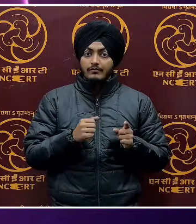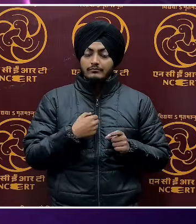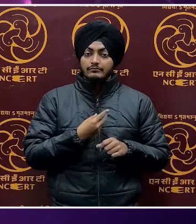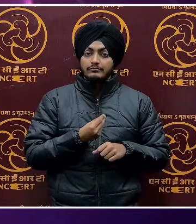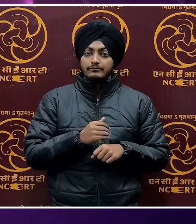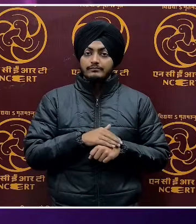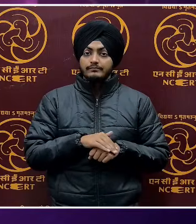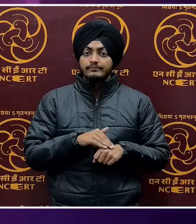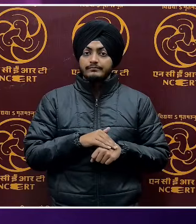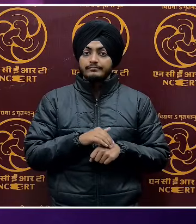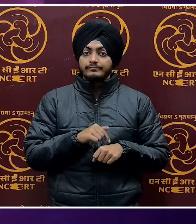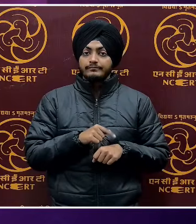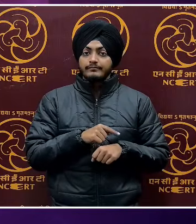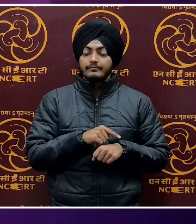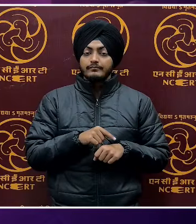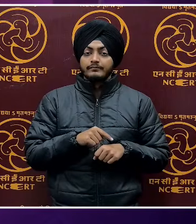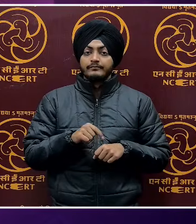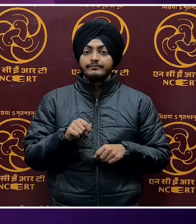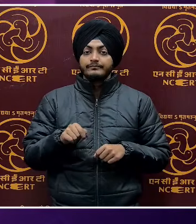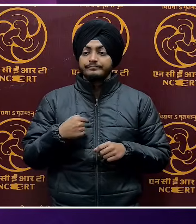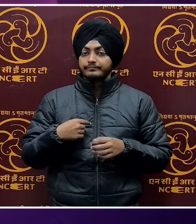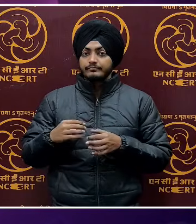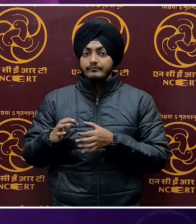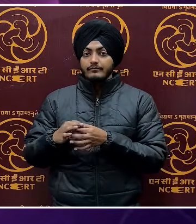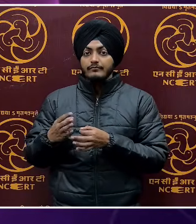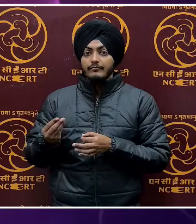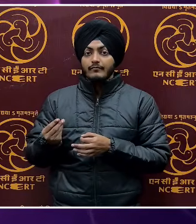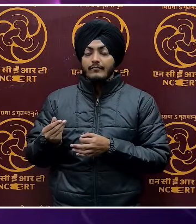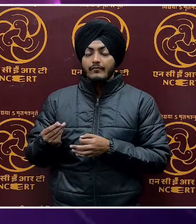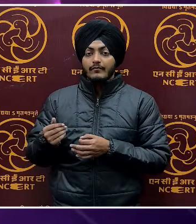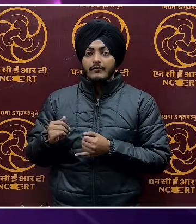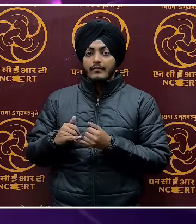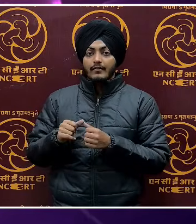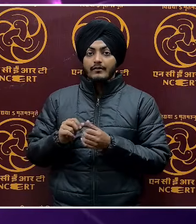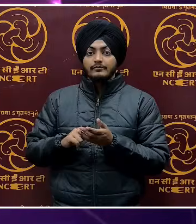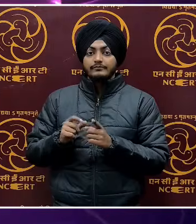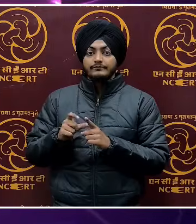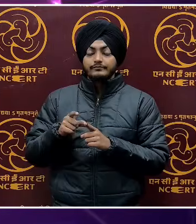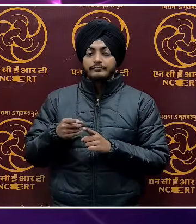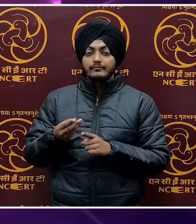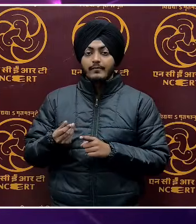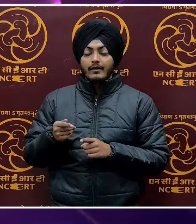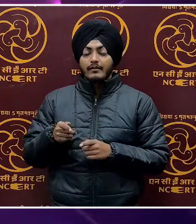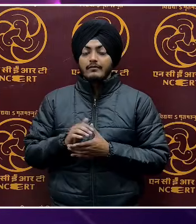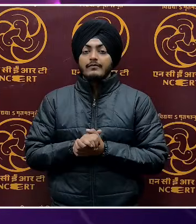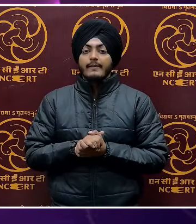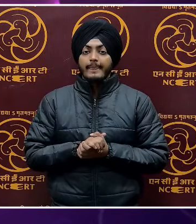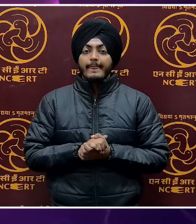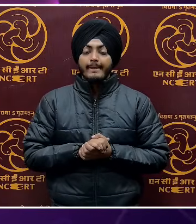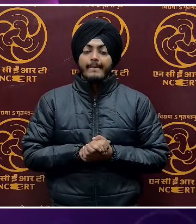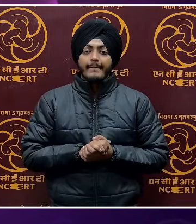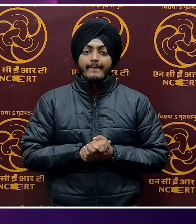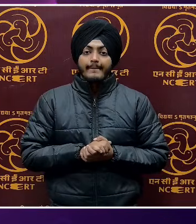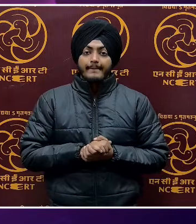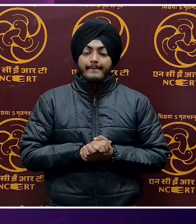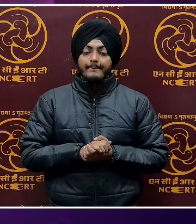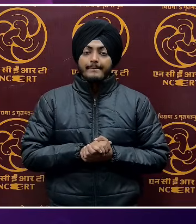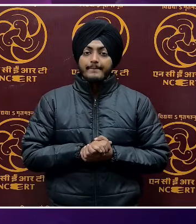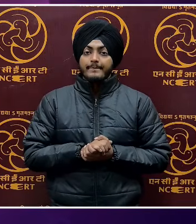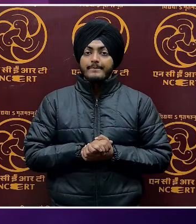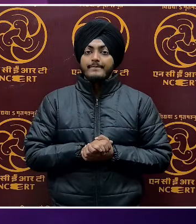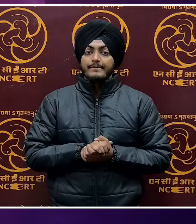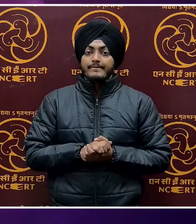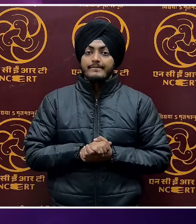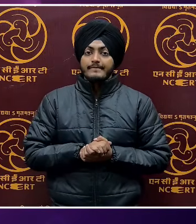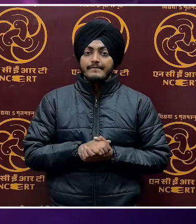grains of. It will be mashed to sand. Yes, we talked about it. It is grains of sand.